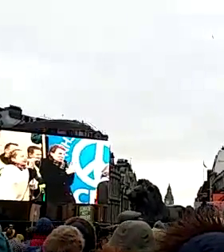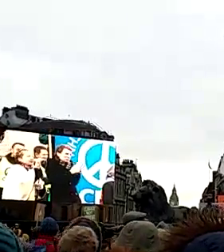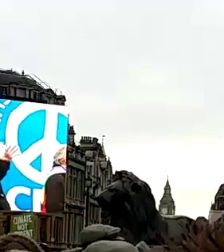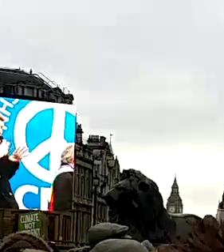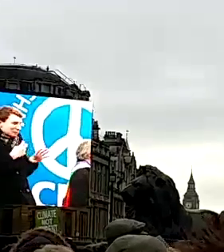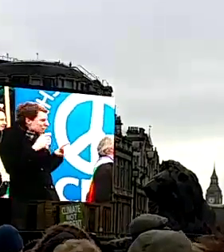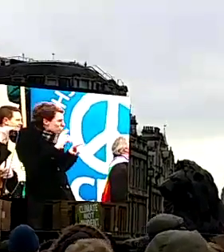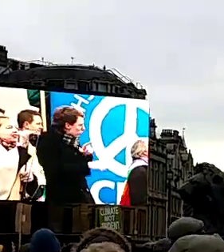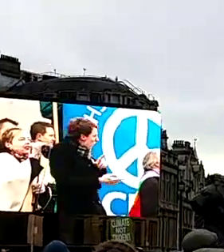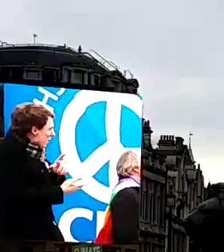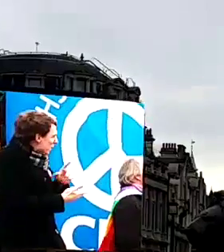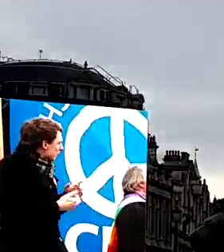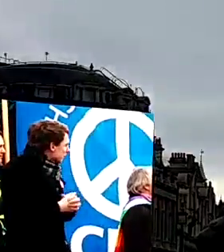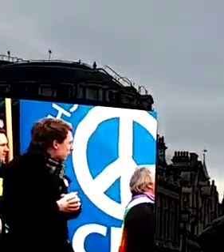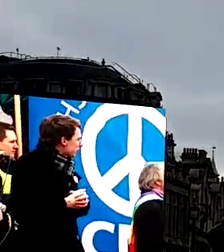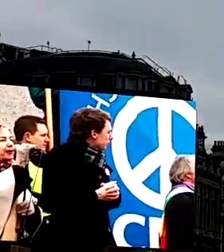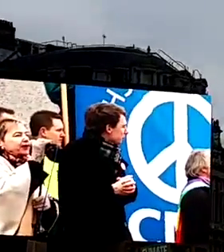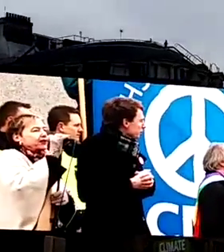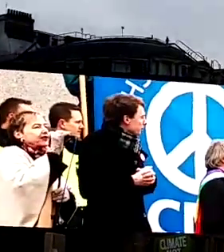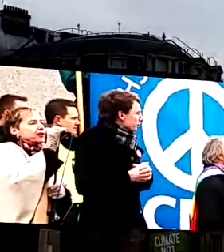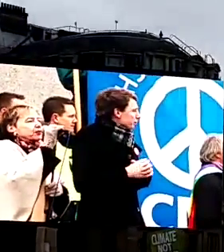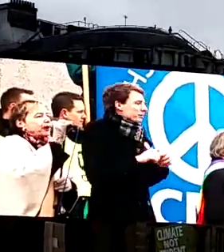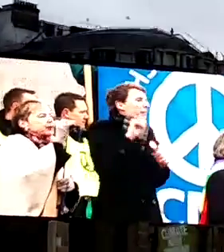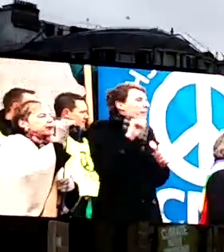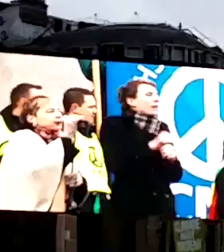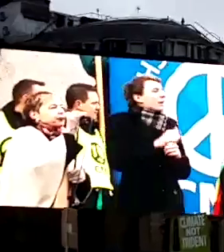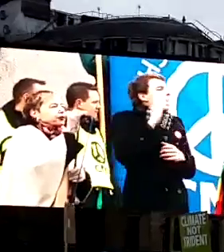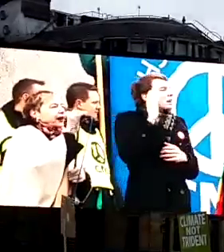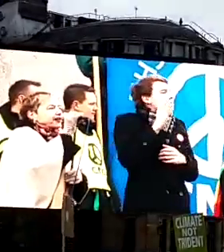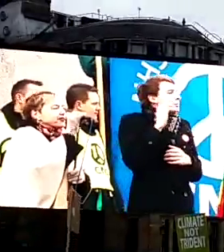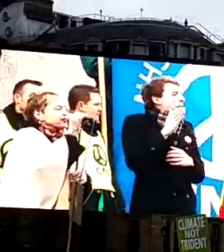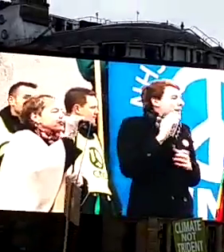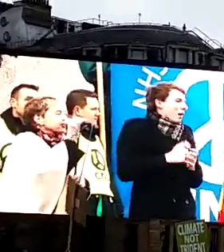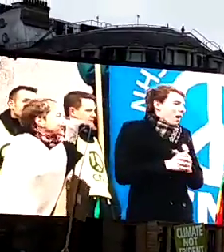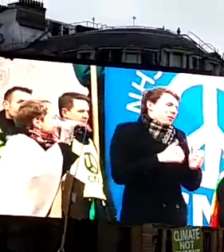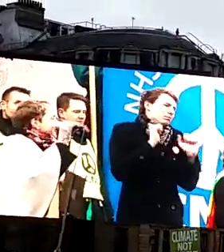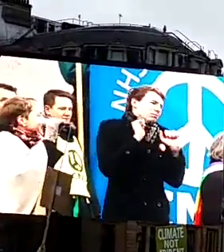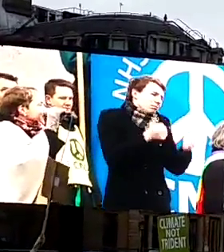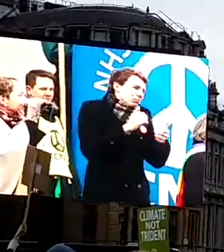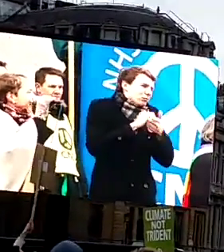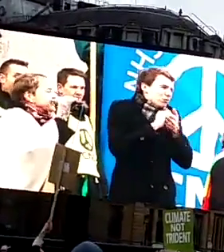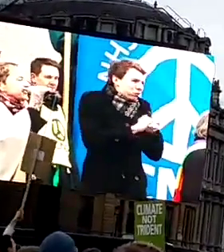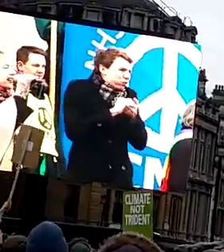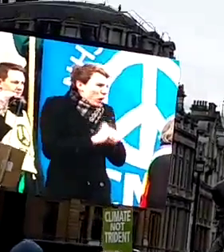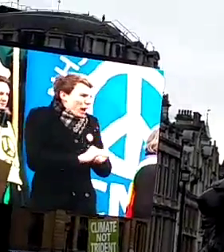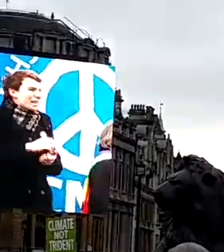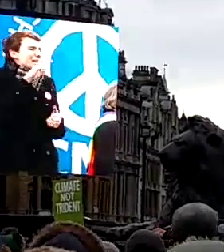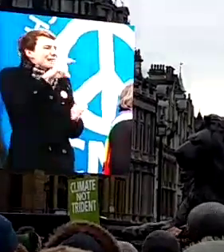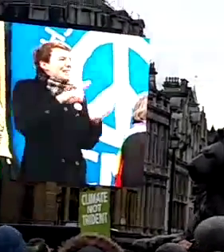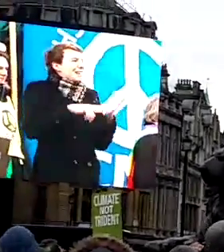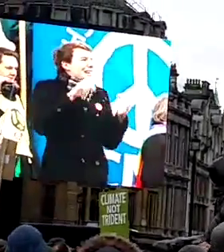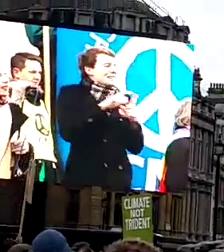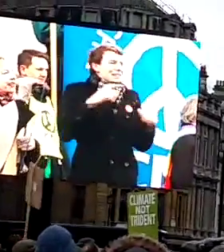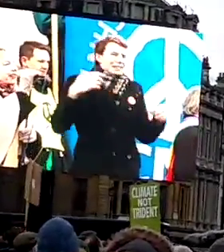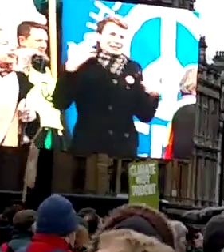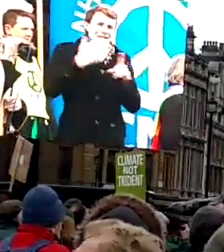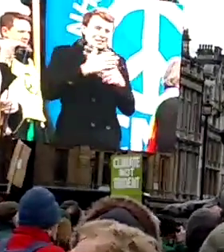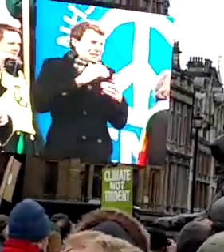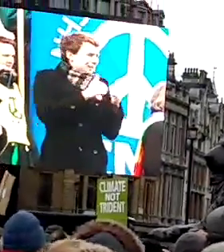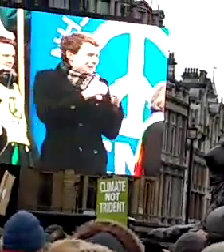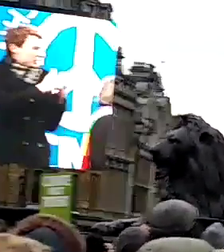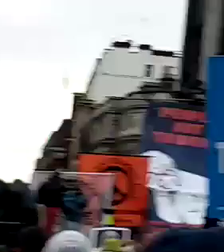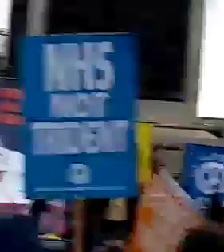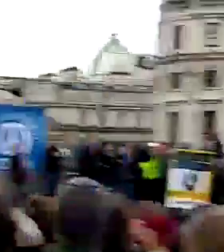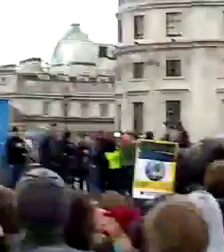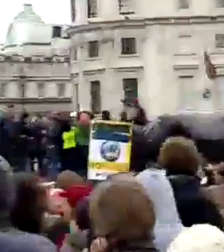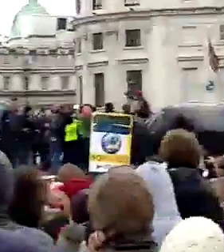here. Our next speaker is a wonderful friend. to CNZ. He's